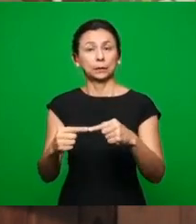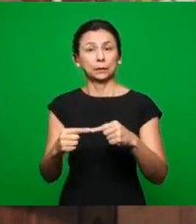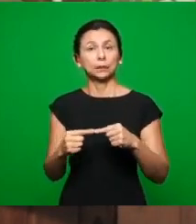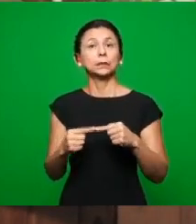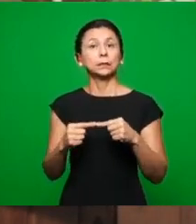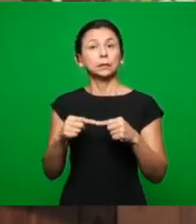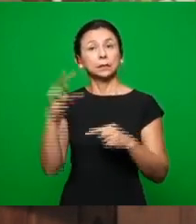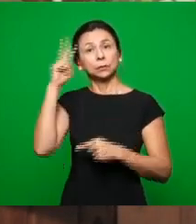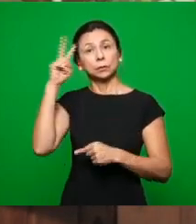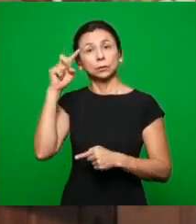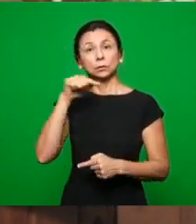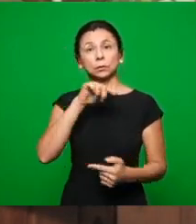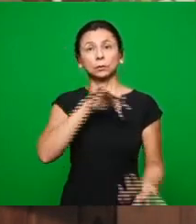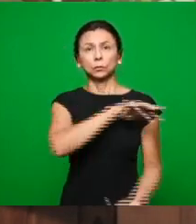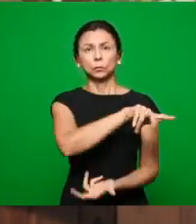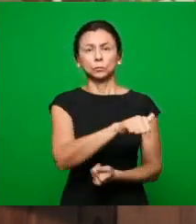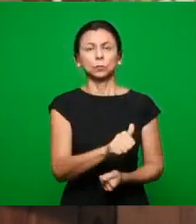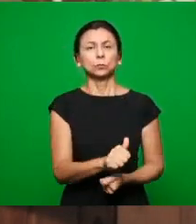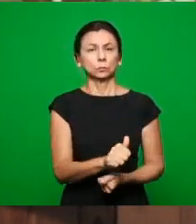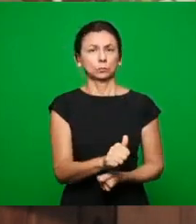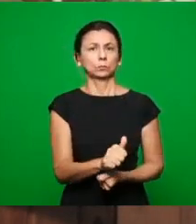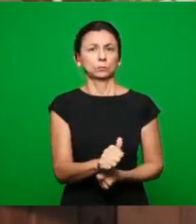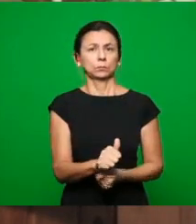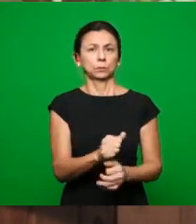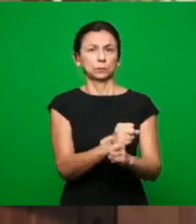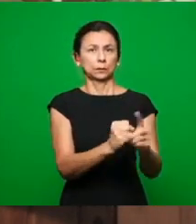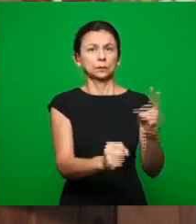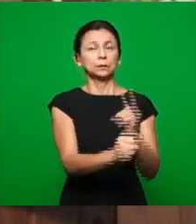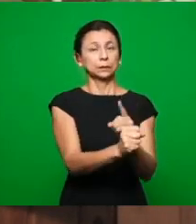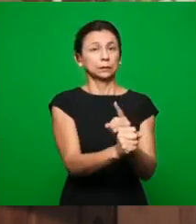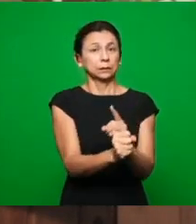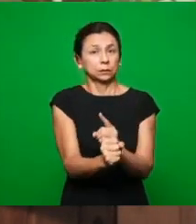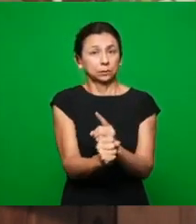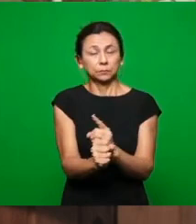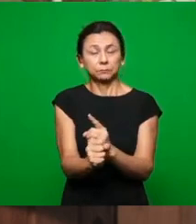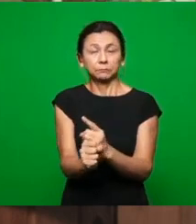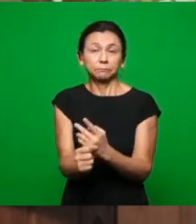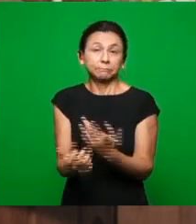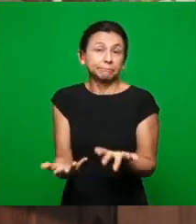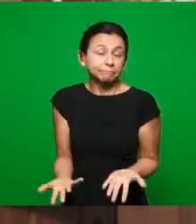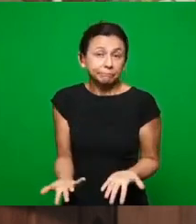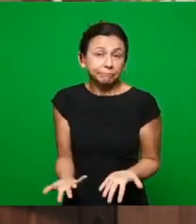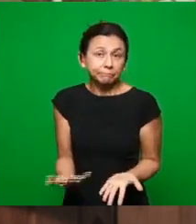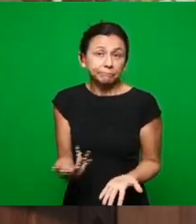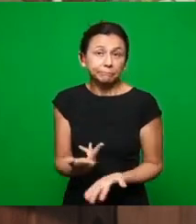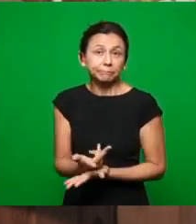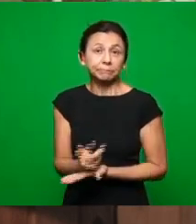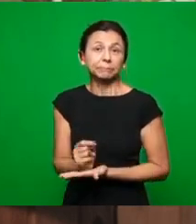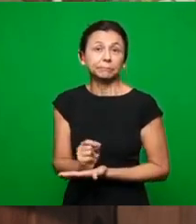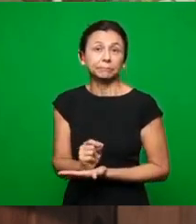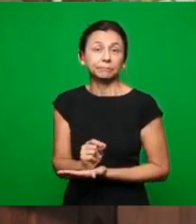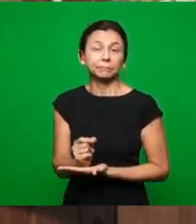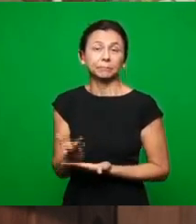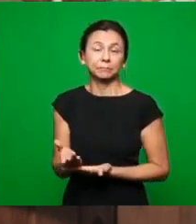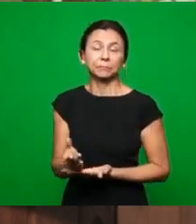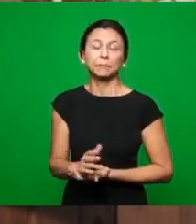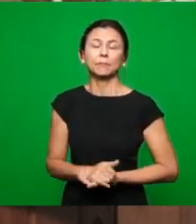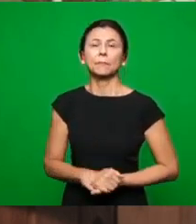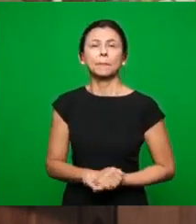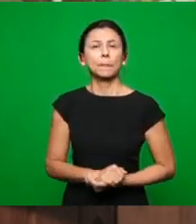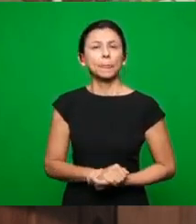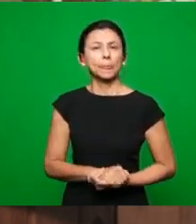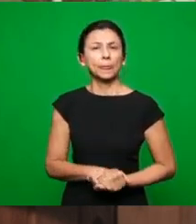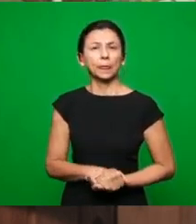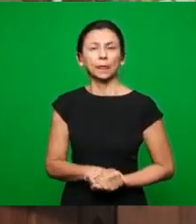history of the world, of man in the world. None of it will be done. Nothing